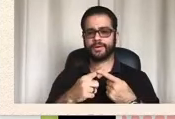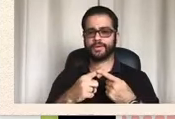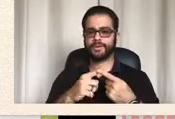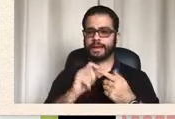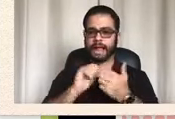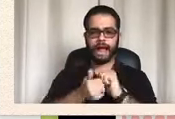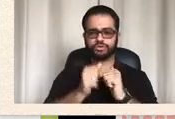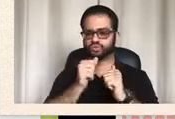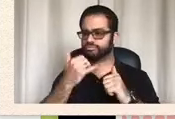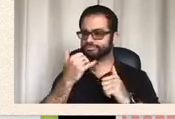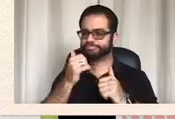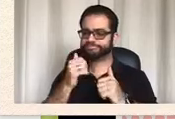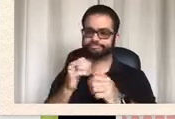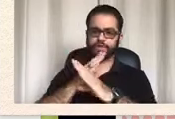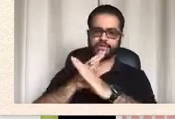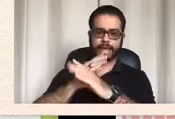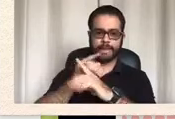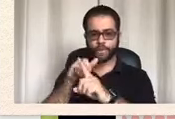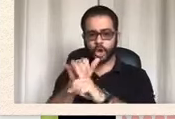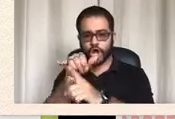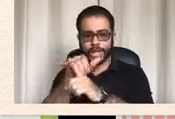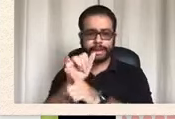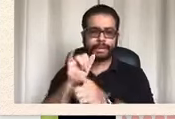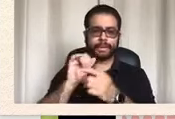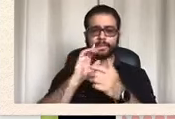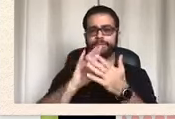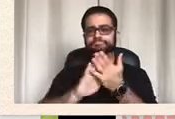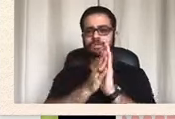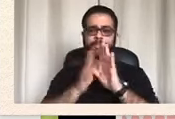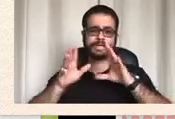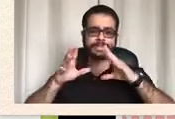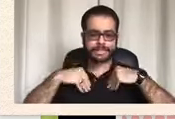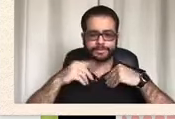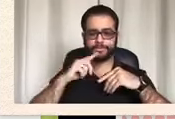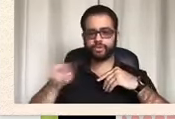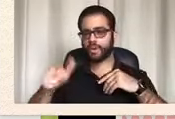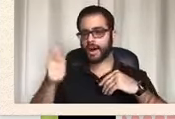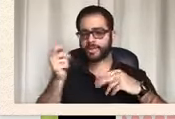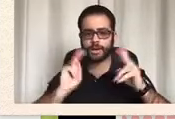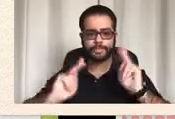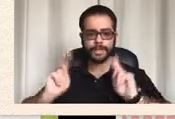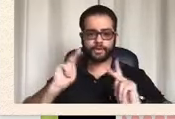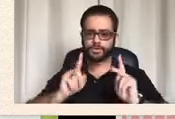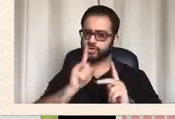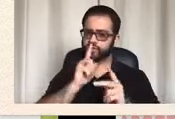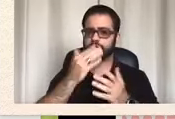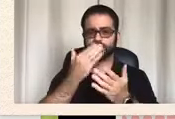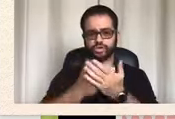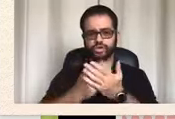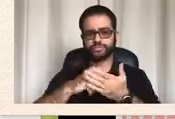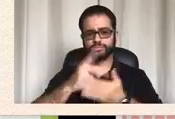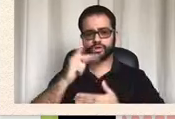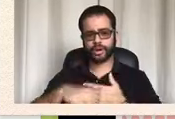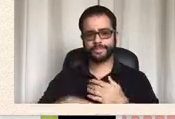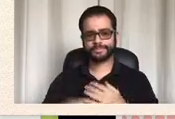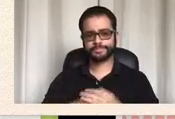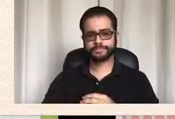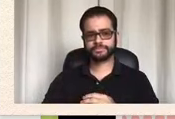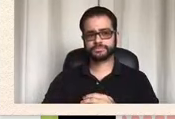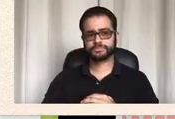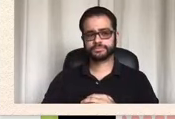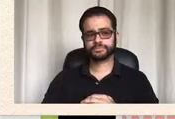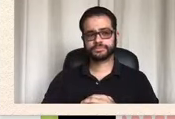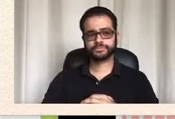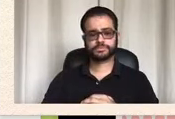be accepting of all other people. And it's a really great program. And another